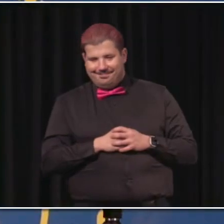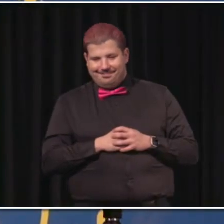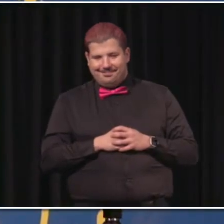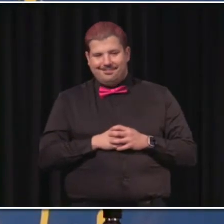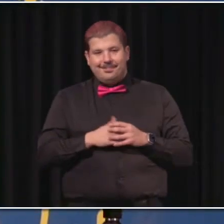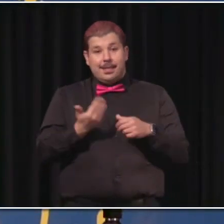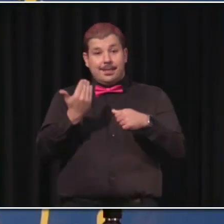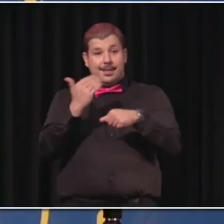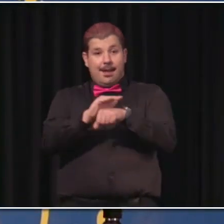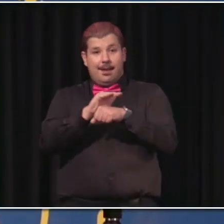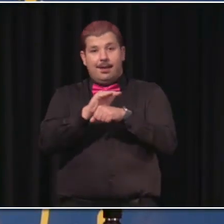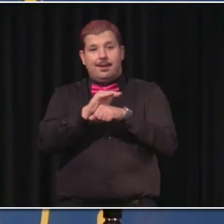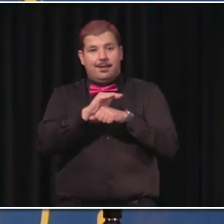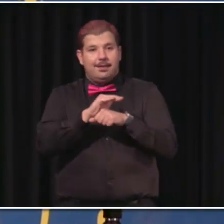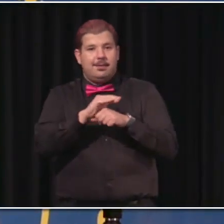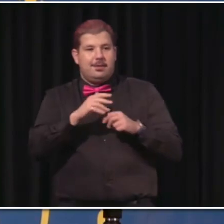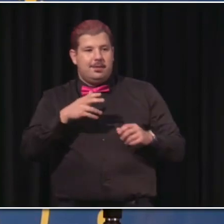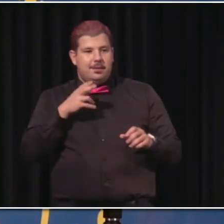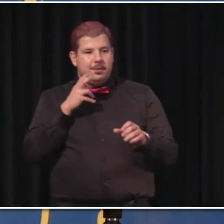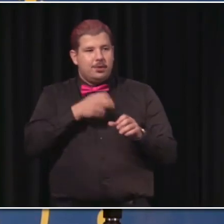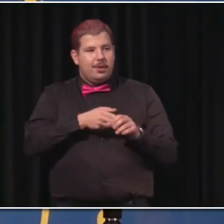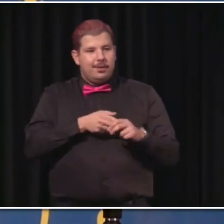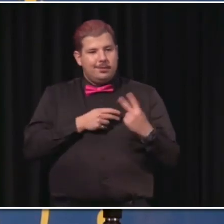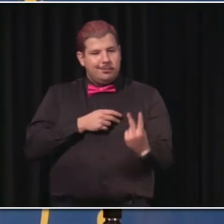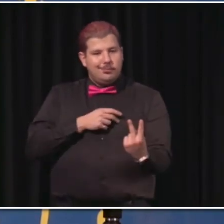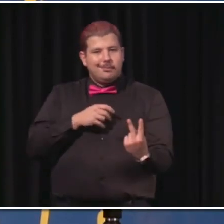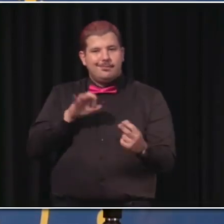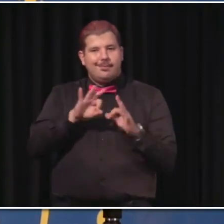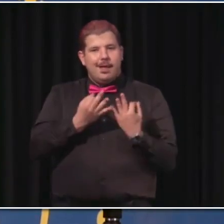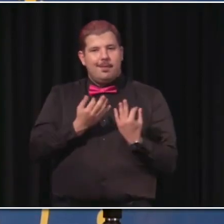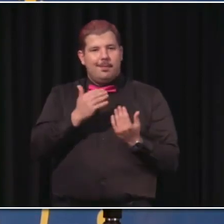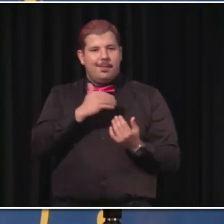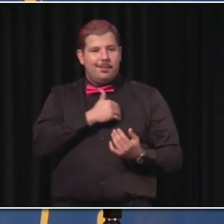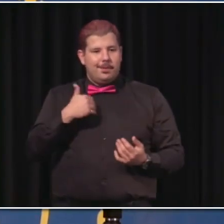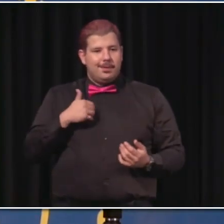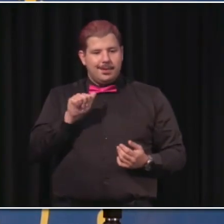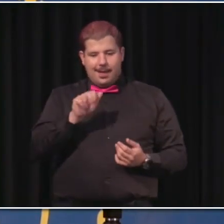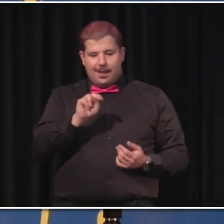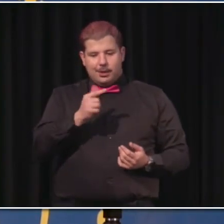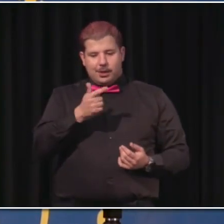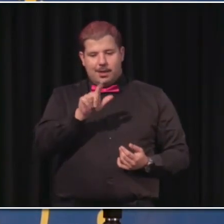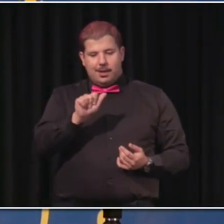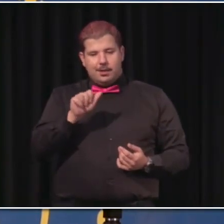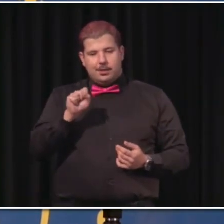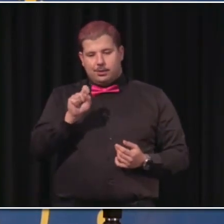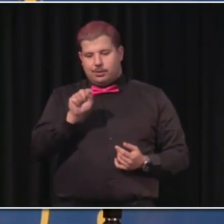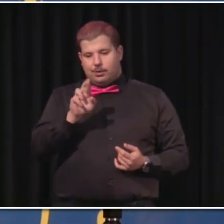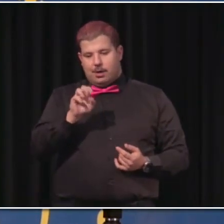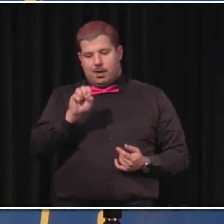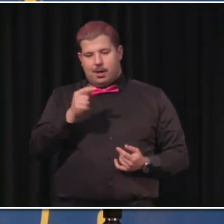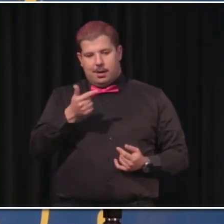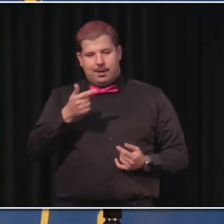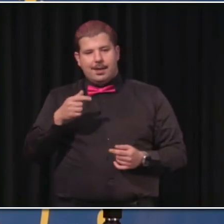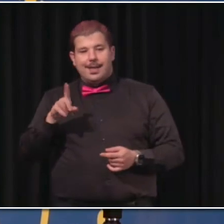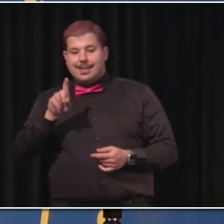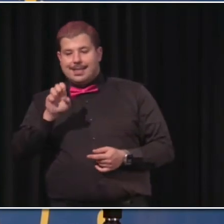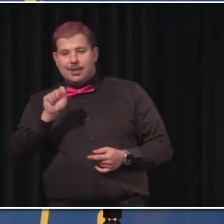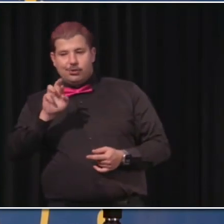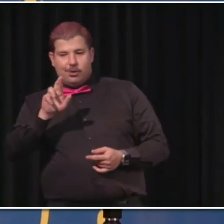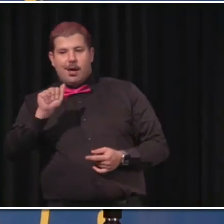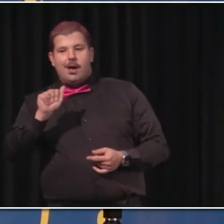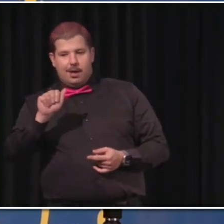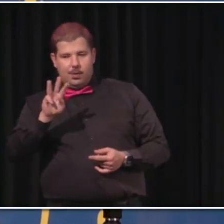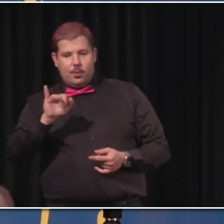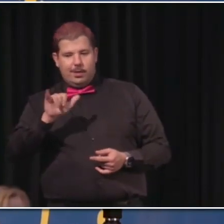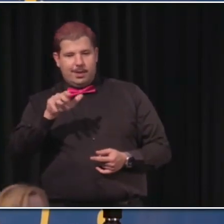And tonight, we are joined by two of his family members, Angela Strong and Deetra Williams. Our county thanks